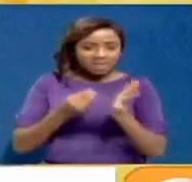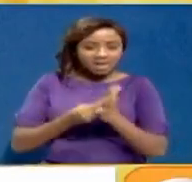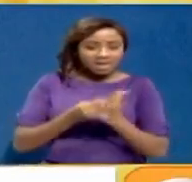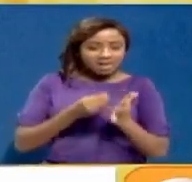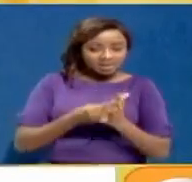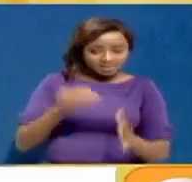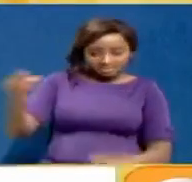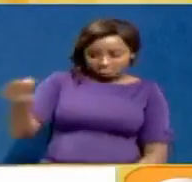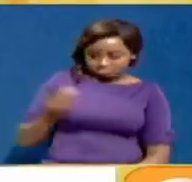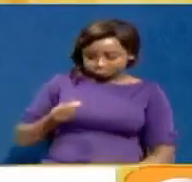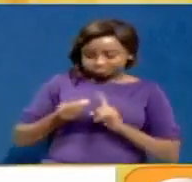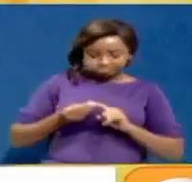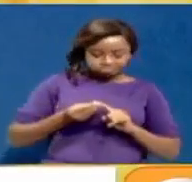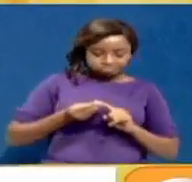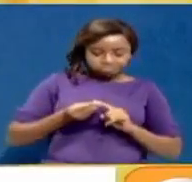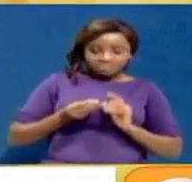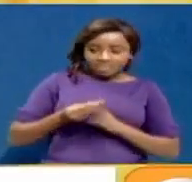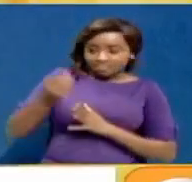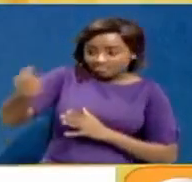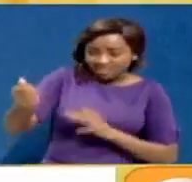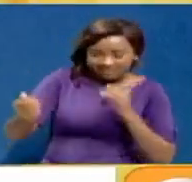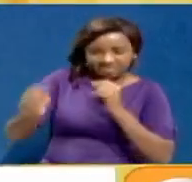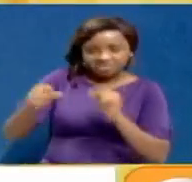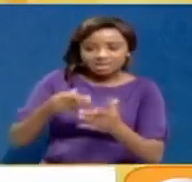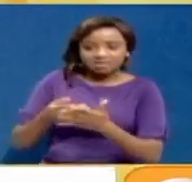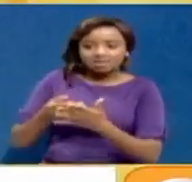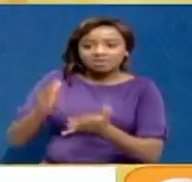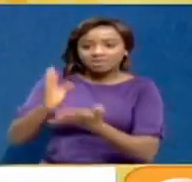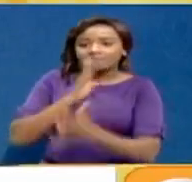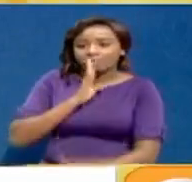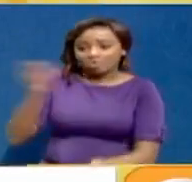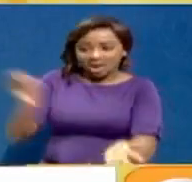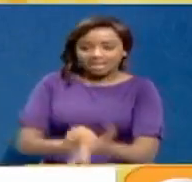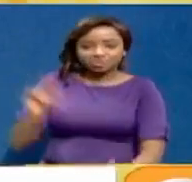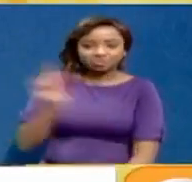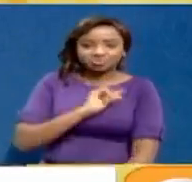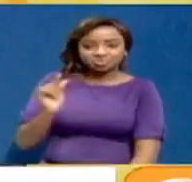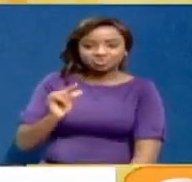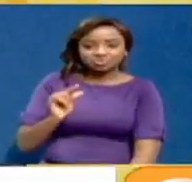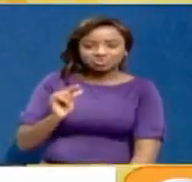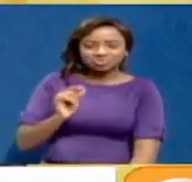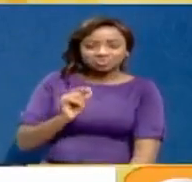ukilipa, unaweza reboro immediately. Hii kulipa, unalipa